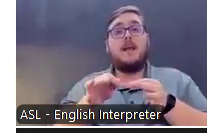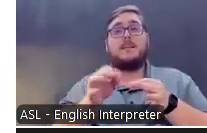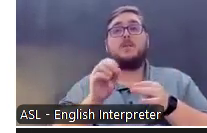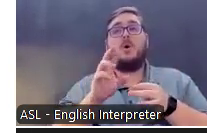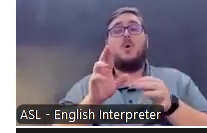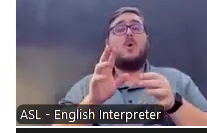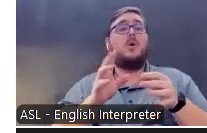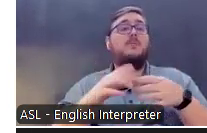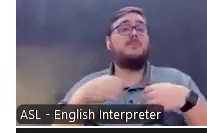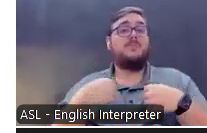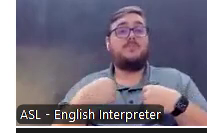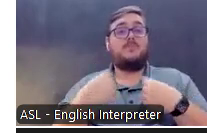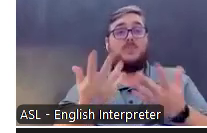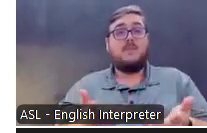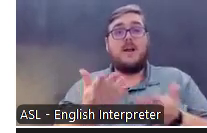delays in providing AT.